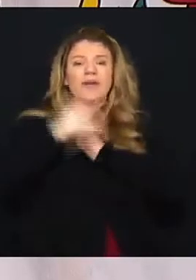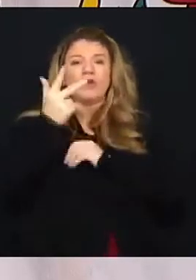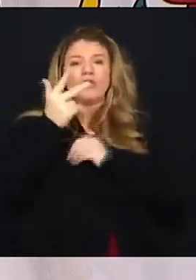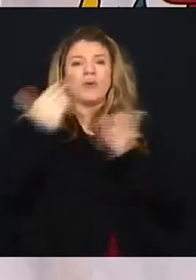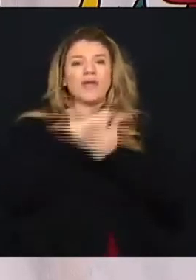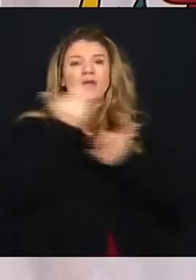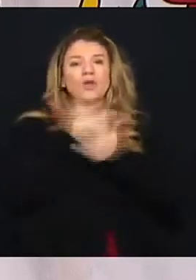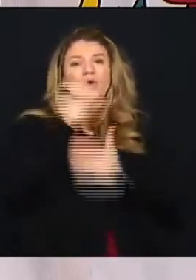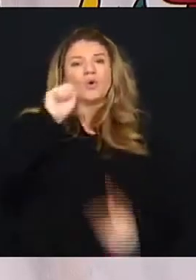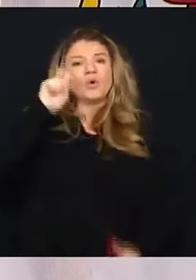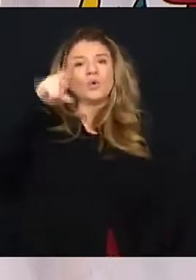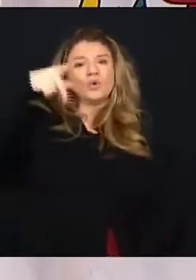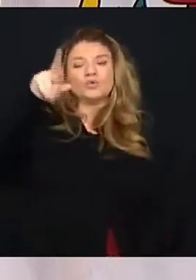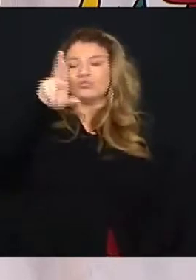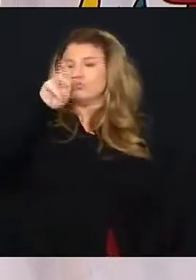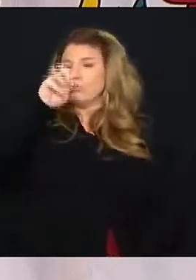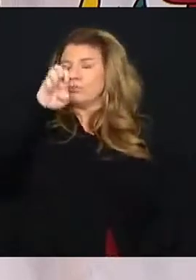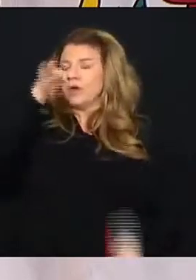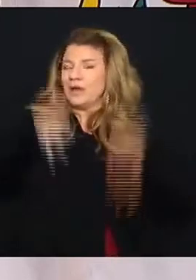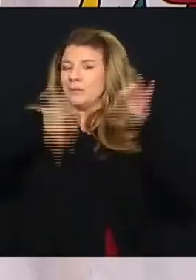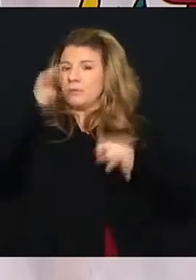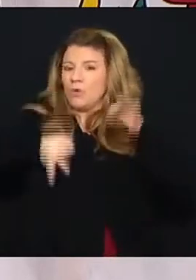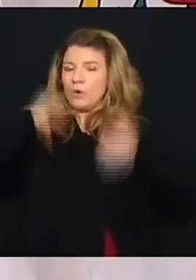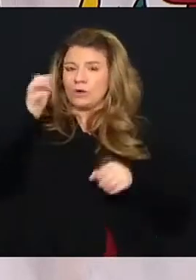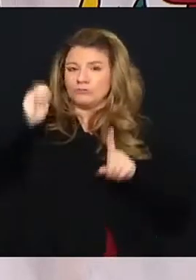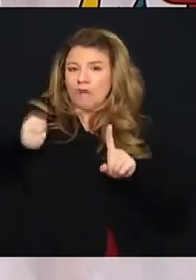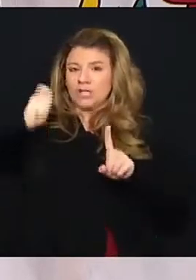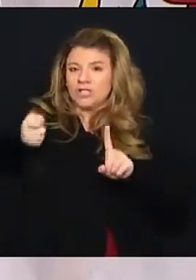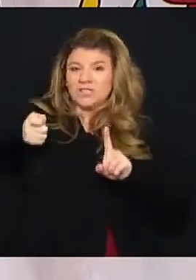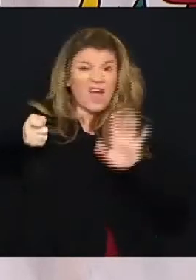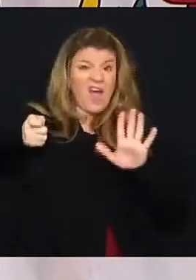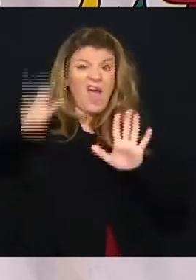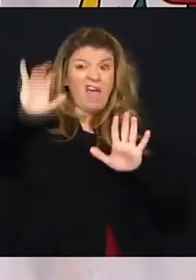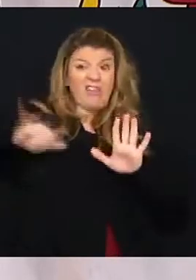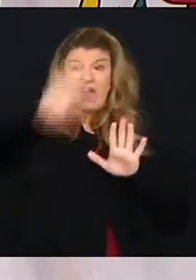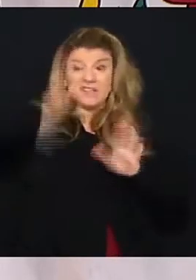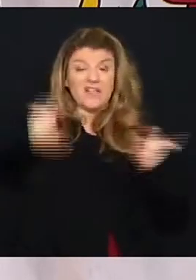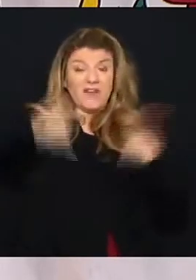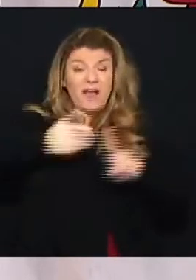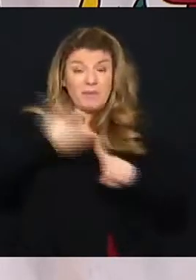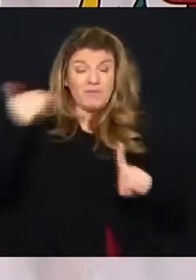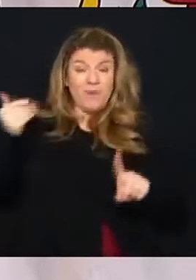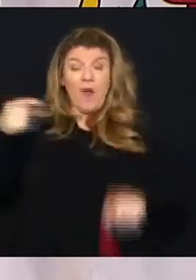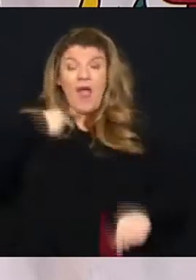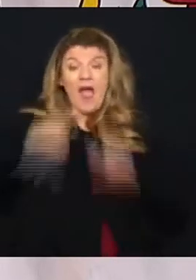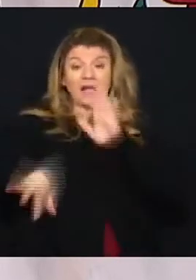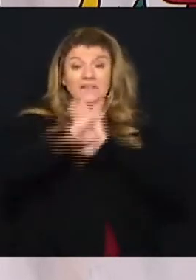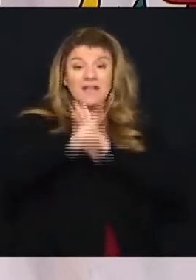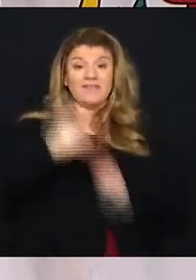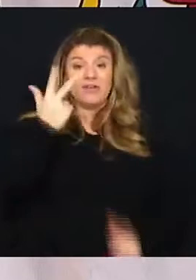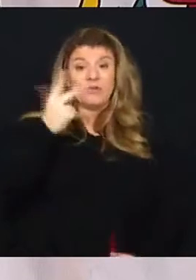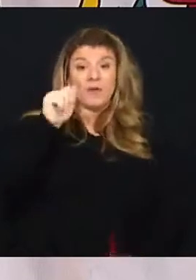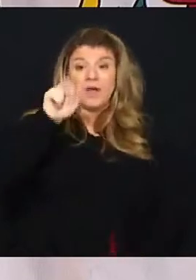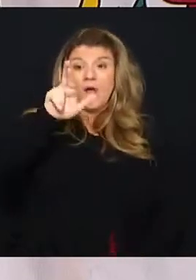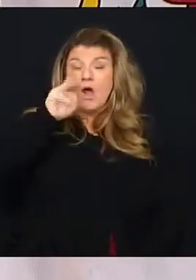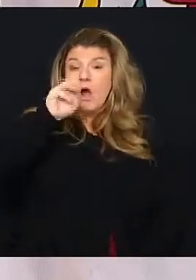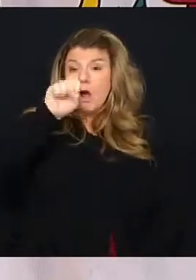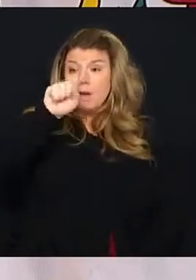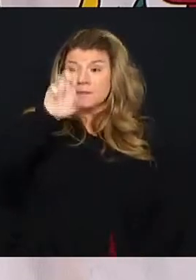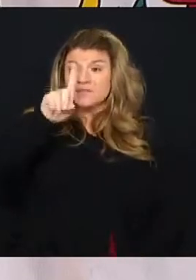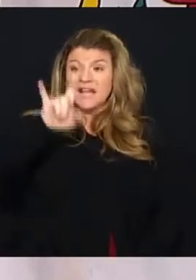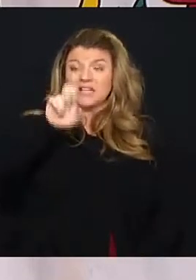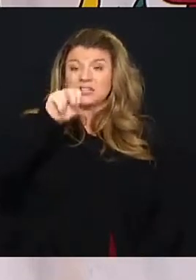Court judges, something that's never happened to a governor before. And I selected 3 people, Tim Armstead, Evan Jenkins, and